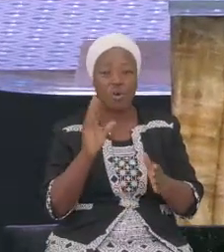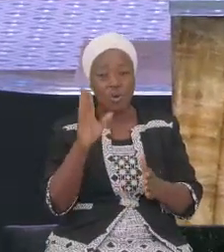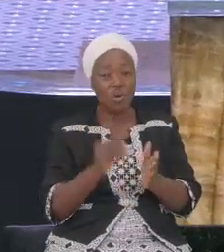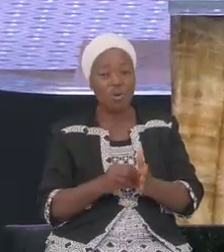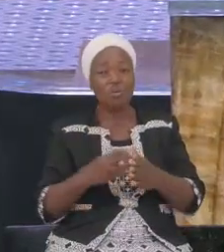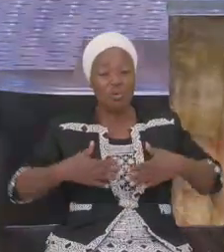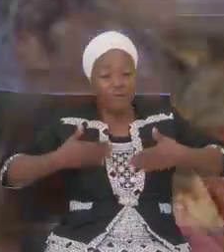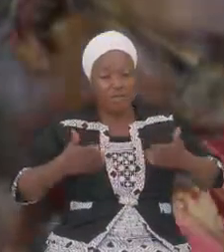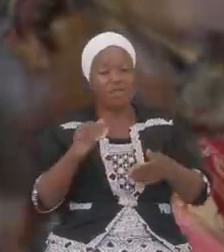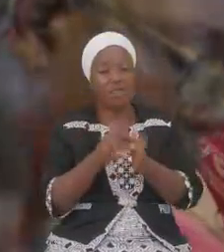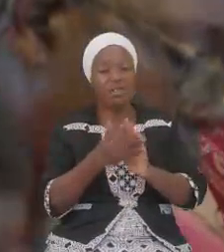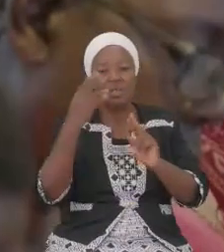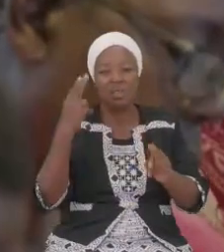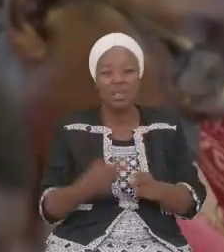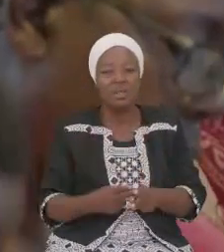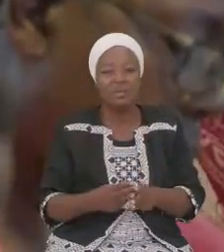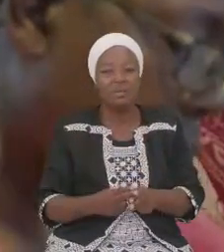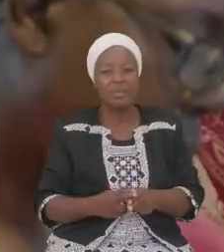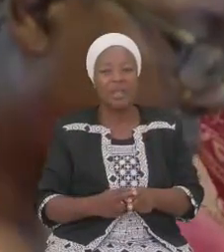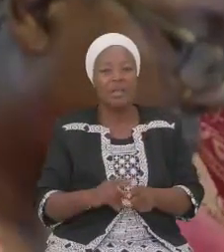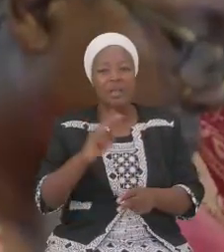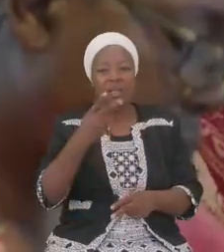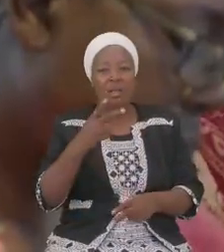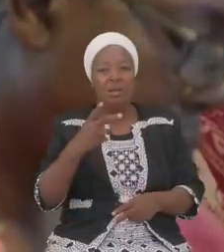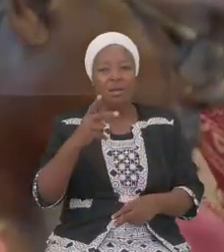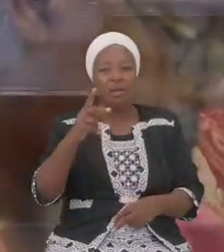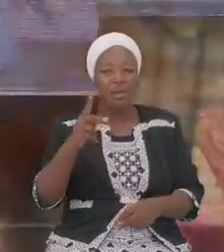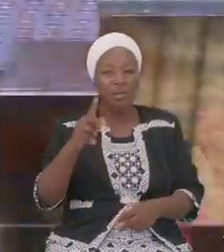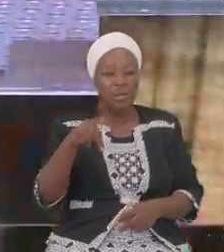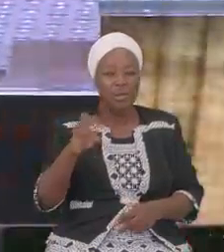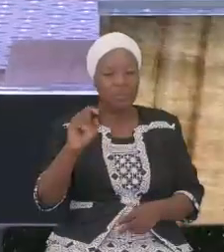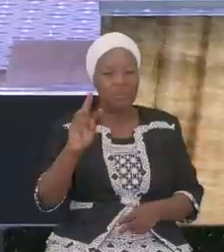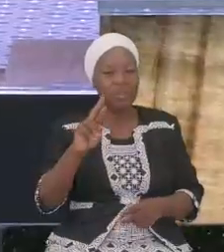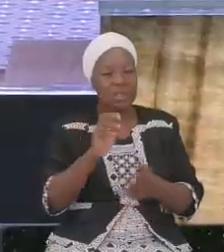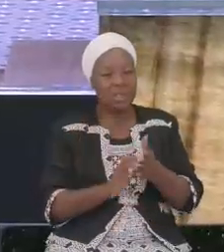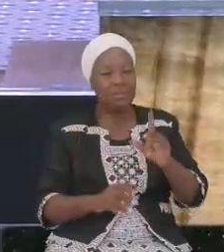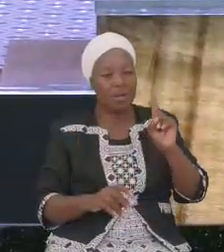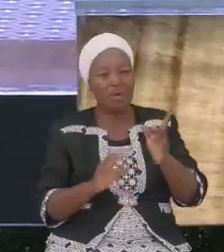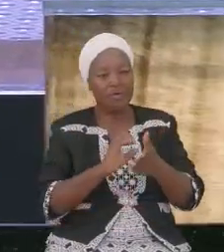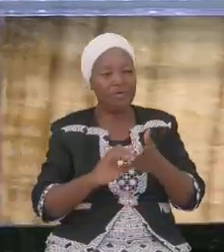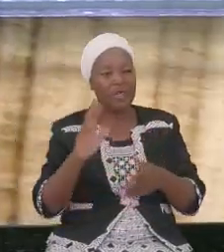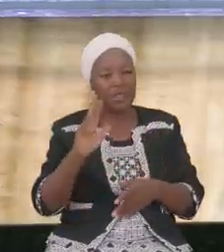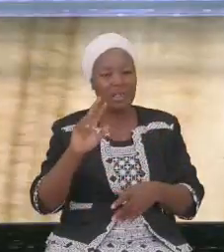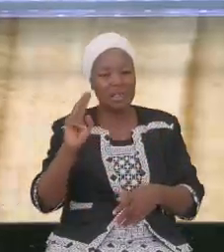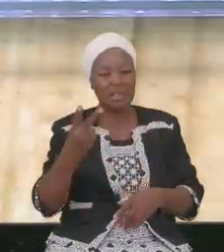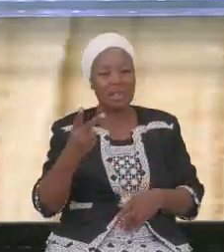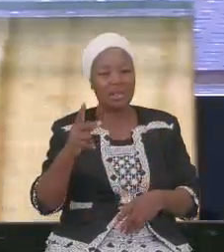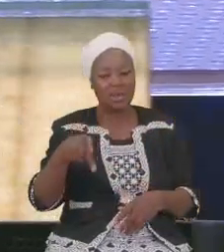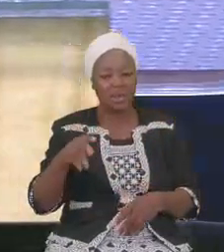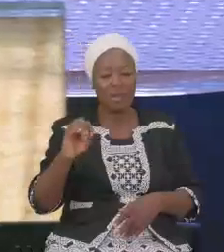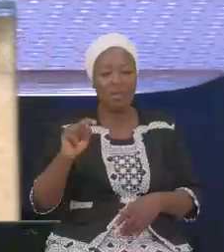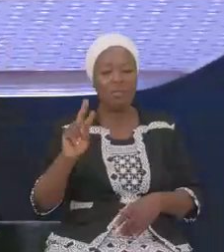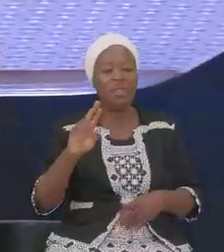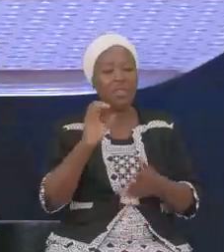in Jesus' name. In 2 Peter chapter 1, I'm looking at verse 3. 2 Peter chapter